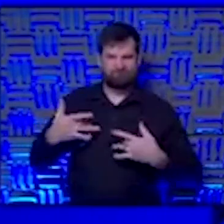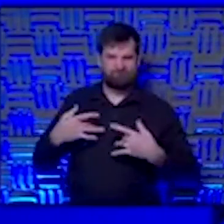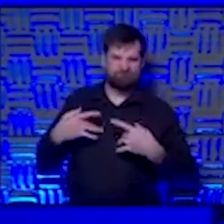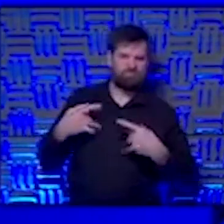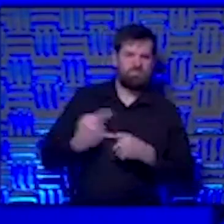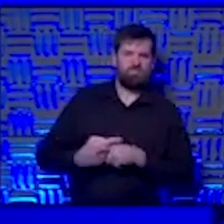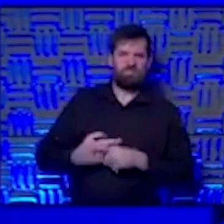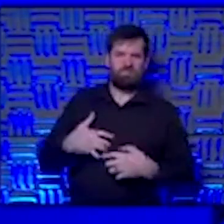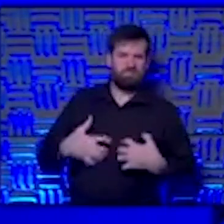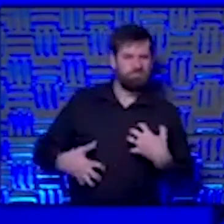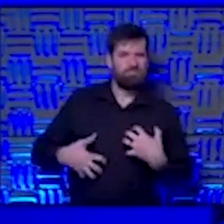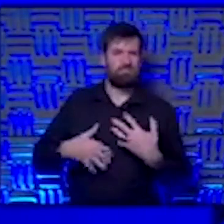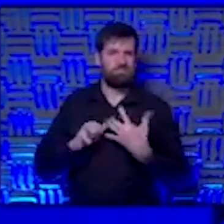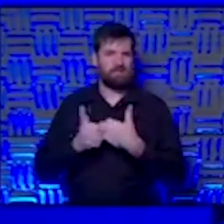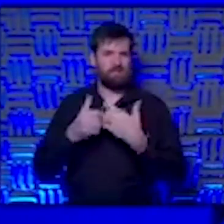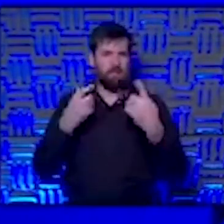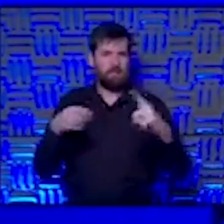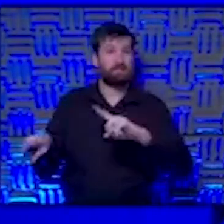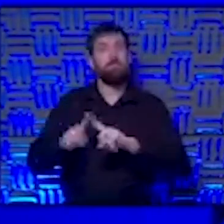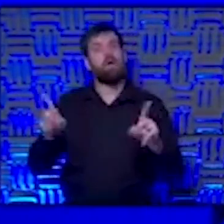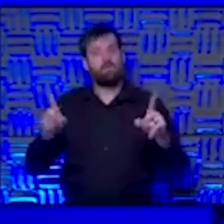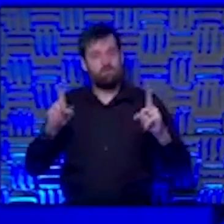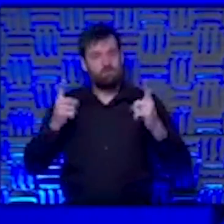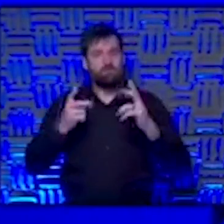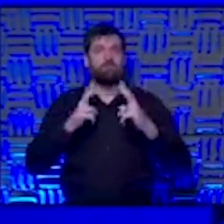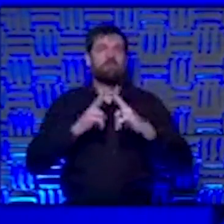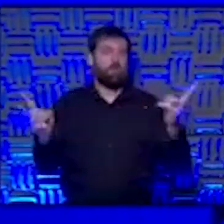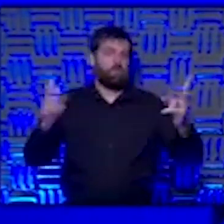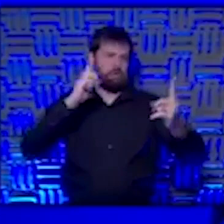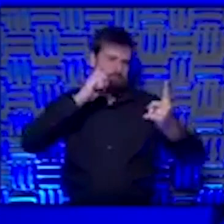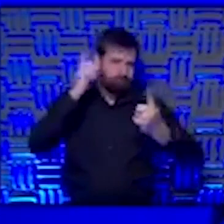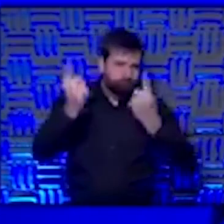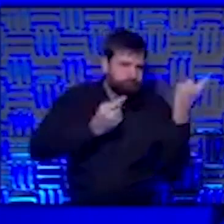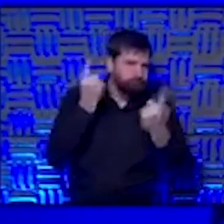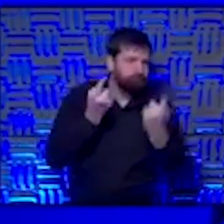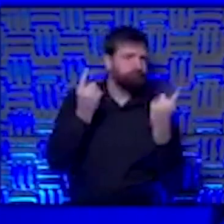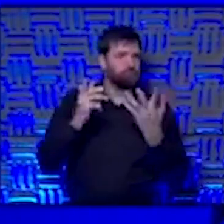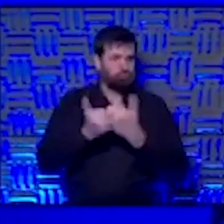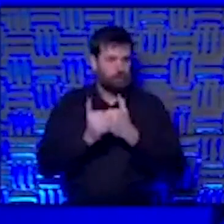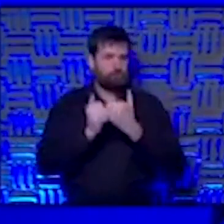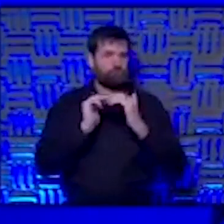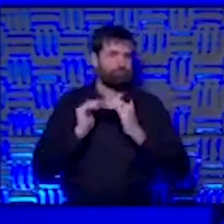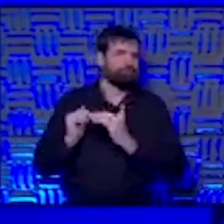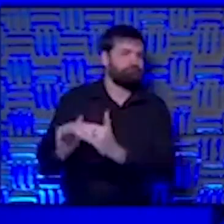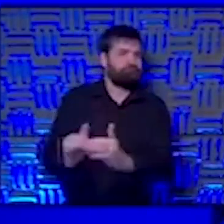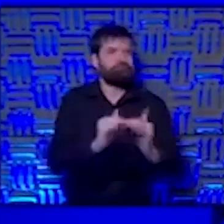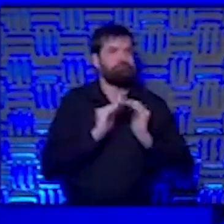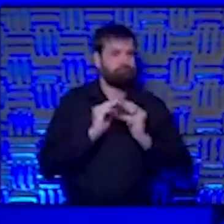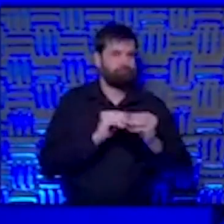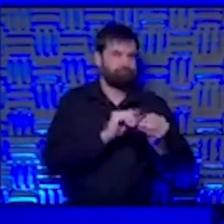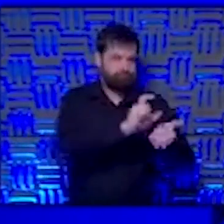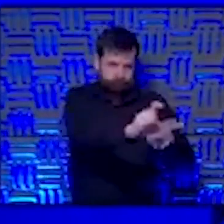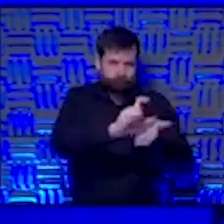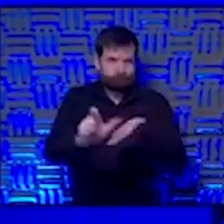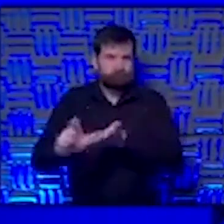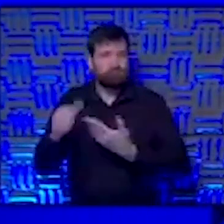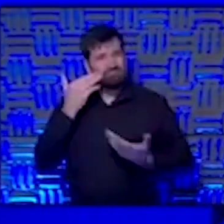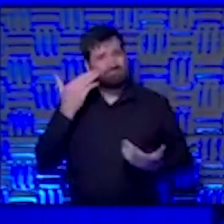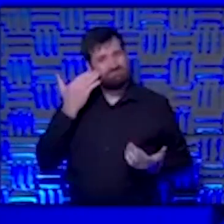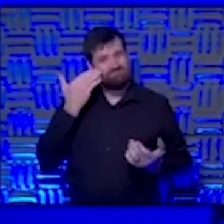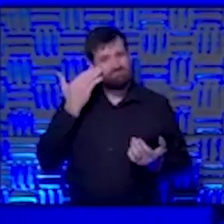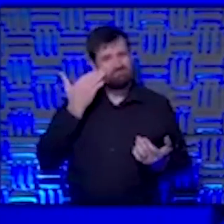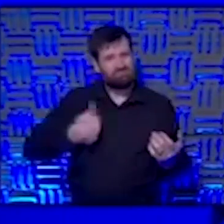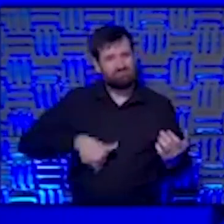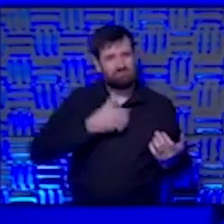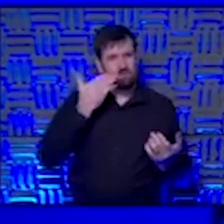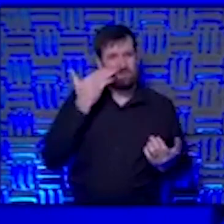way it's done, but they are taking a very thoughtful look and role at trying to do it in an equitable manner because we know that